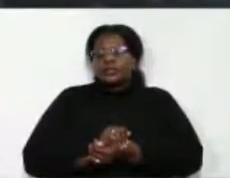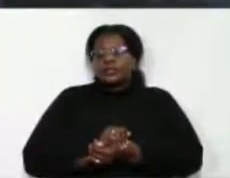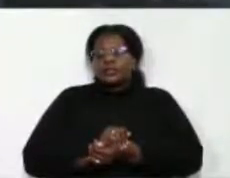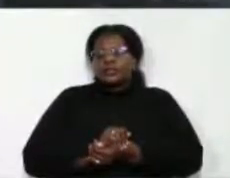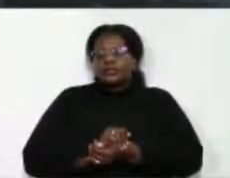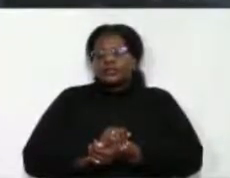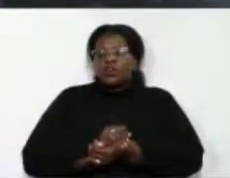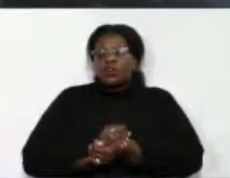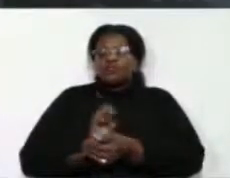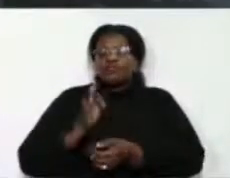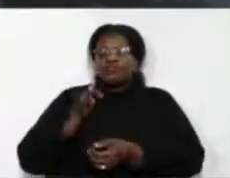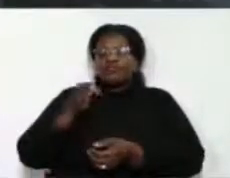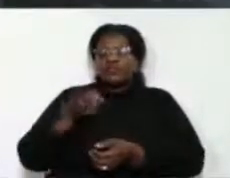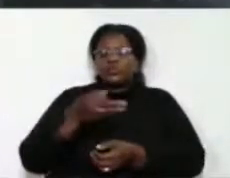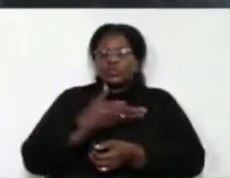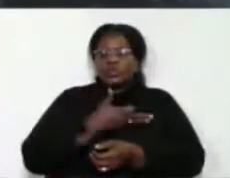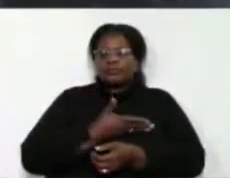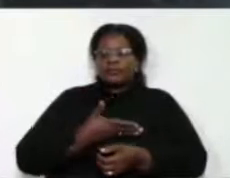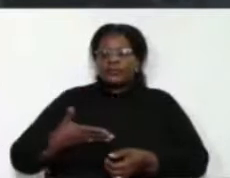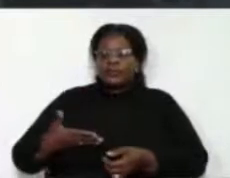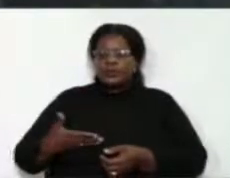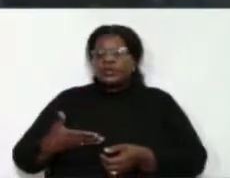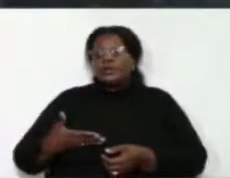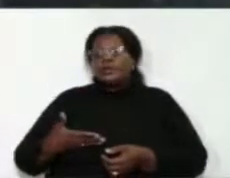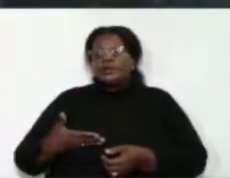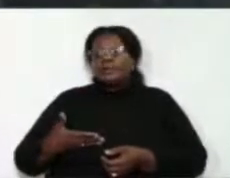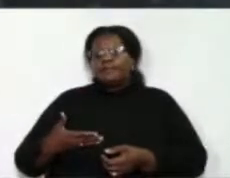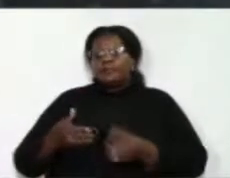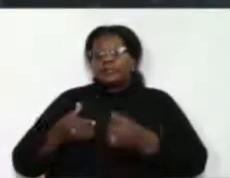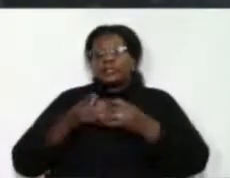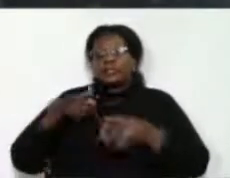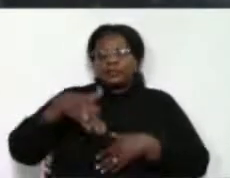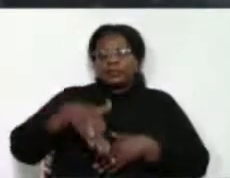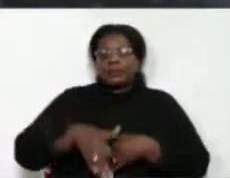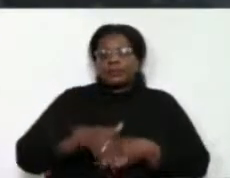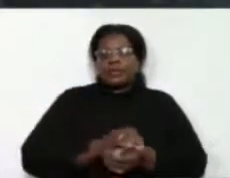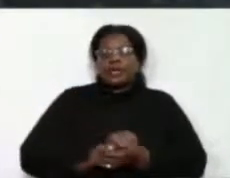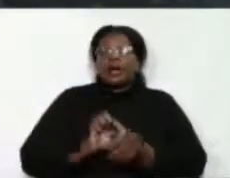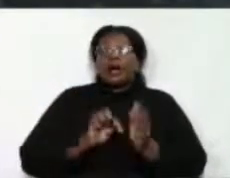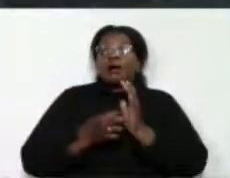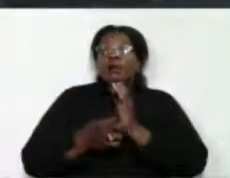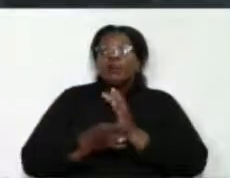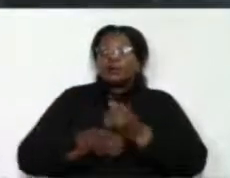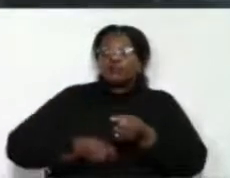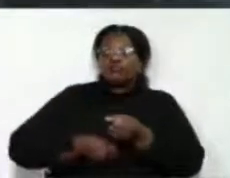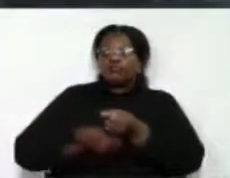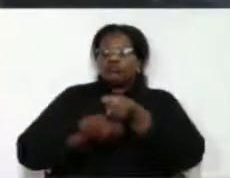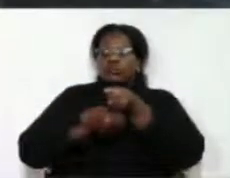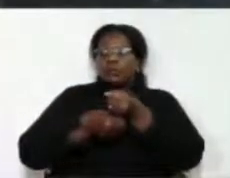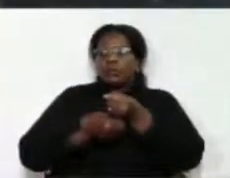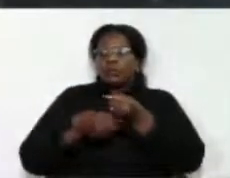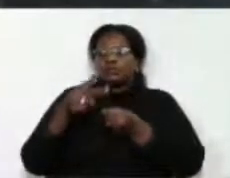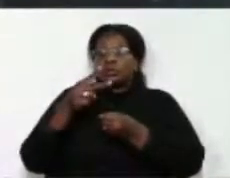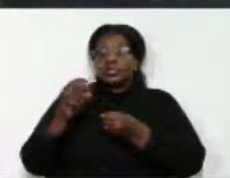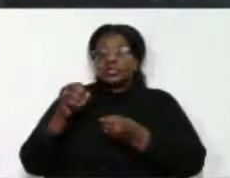Future Females in partnership with Startup Namibia. This program will support 20 Namibian